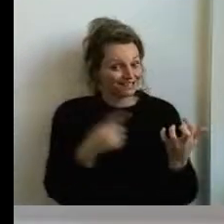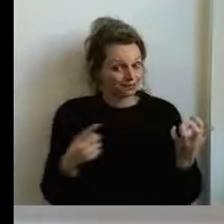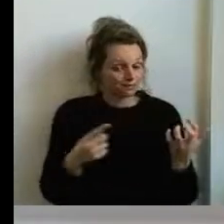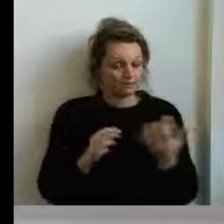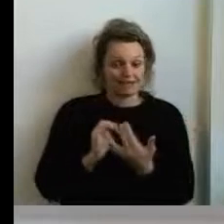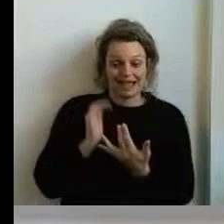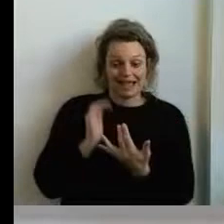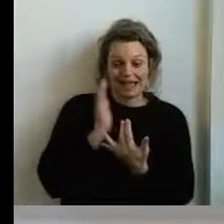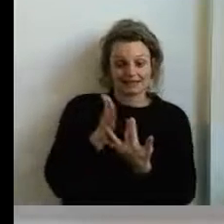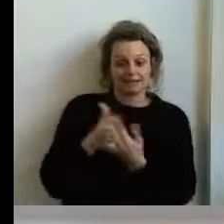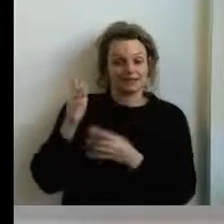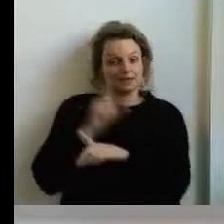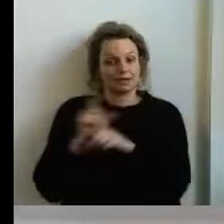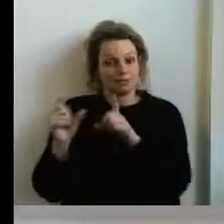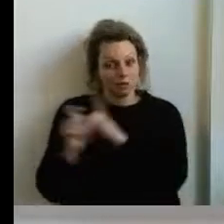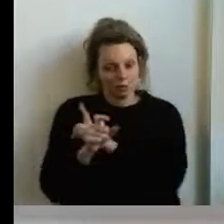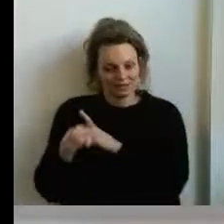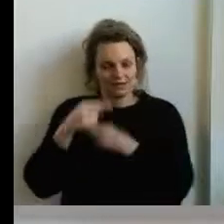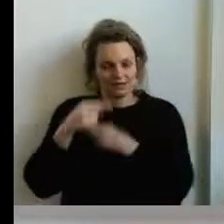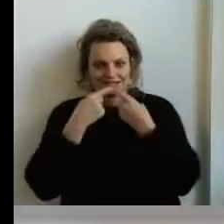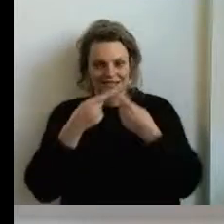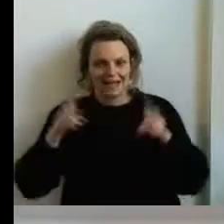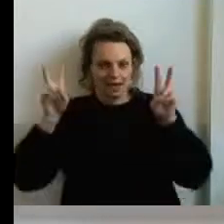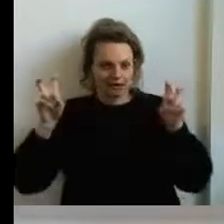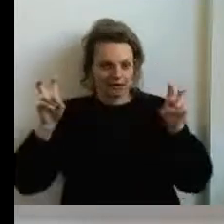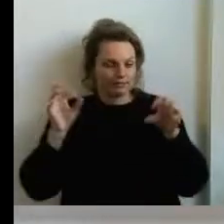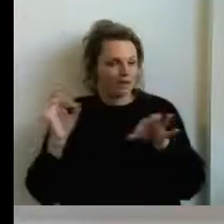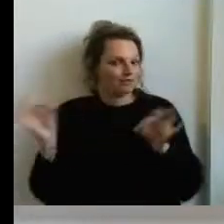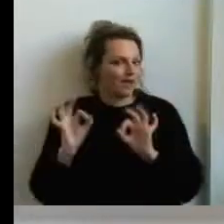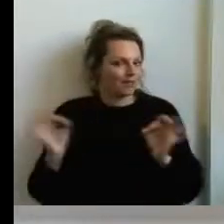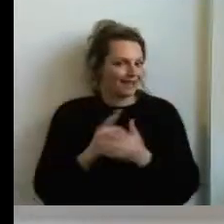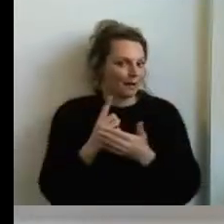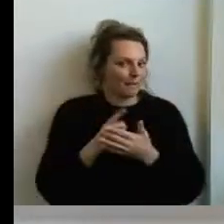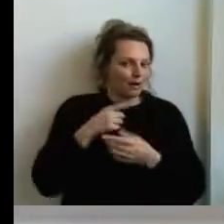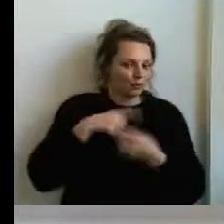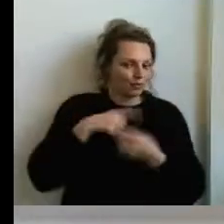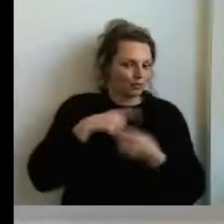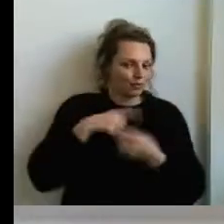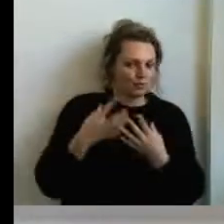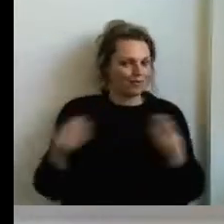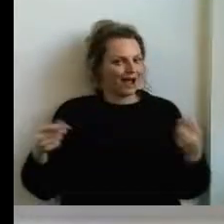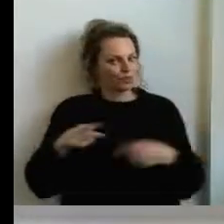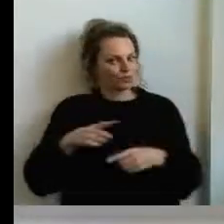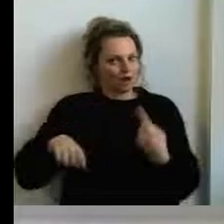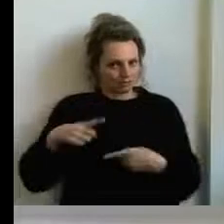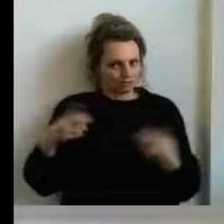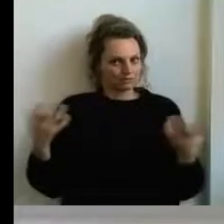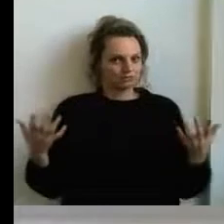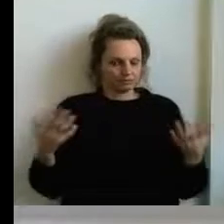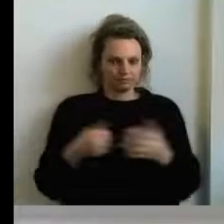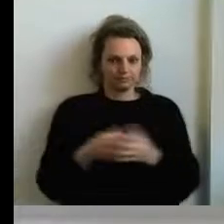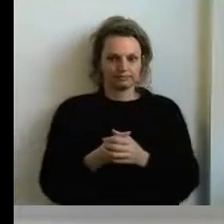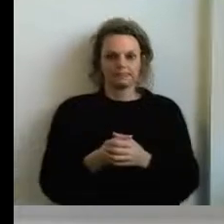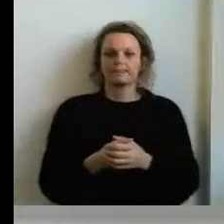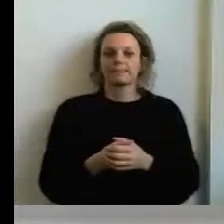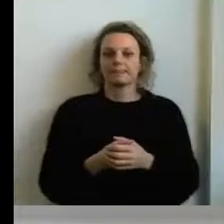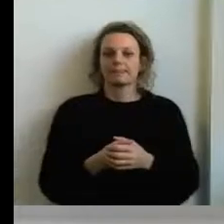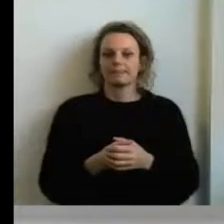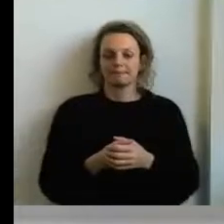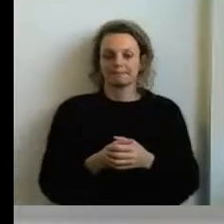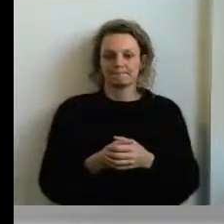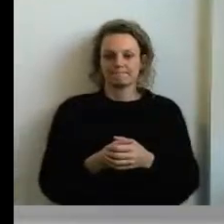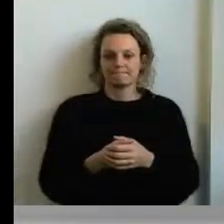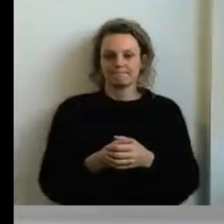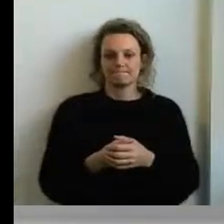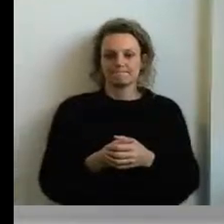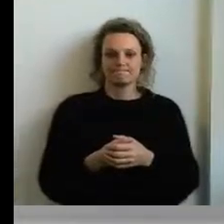is a saying, nothing about us without us. John uses a The wheelchair. only way to solve these problems is by integrating deeply